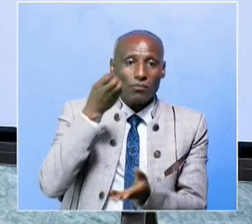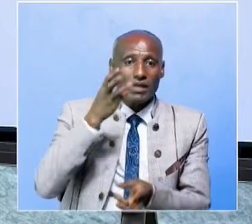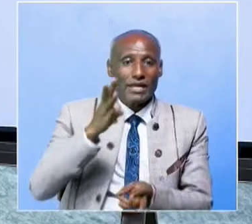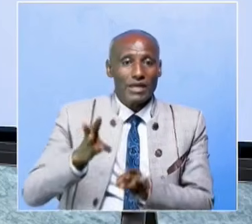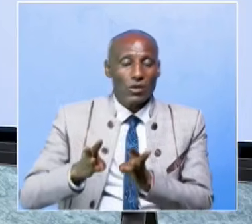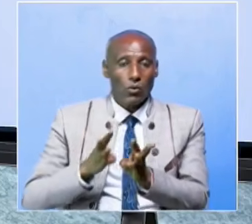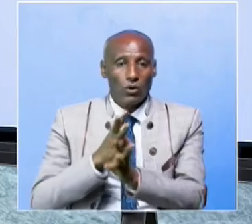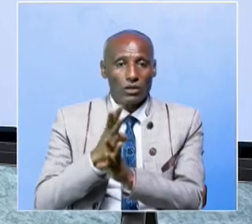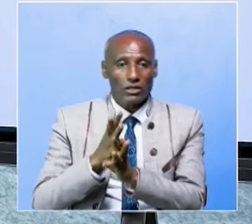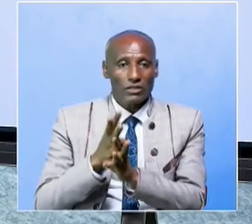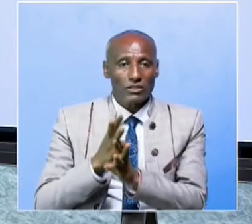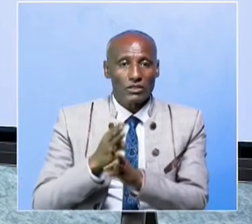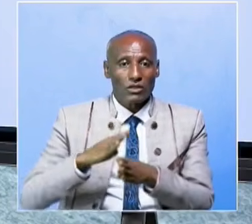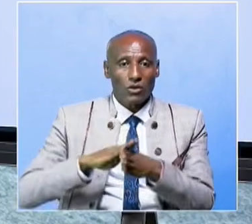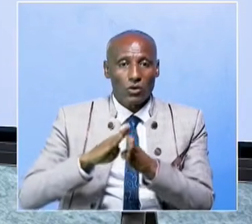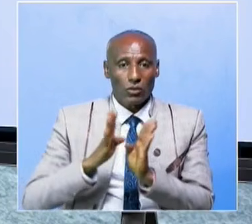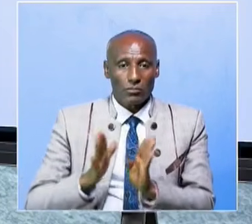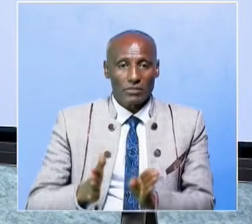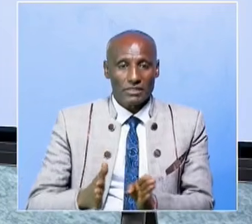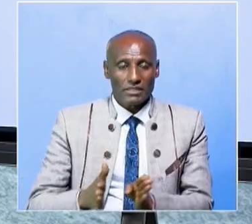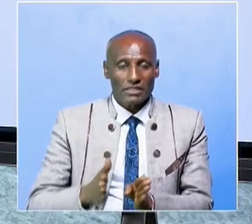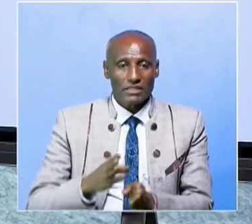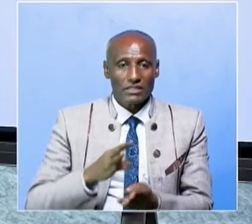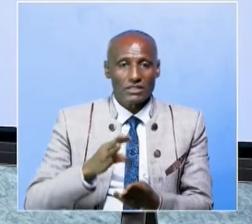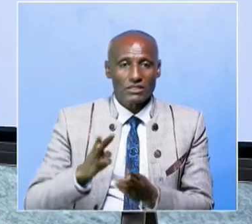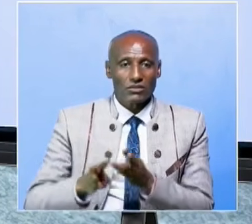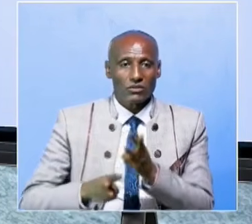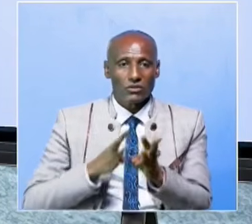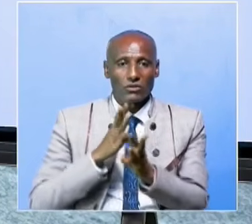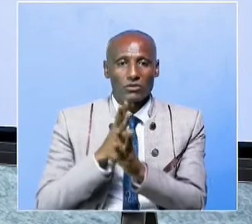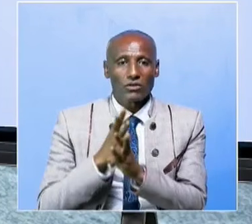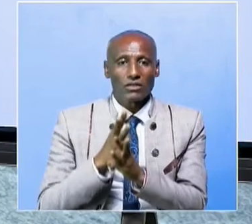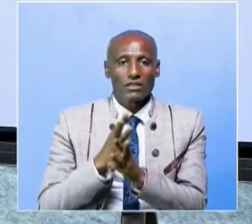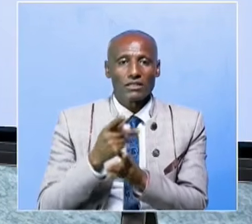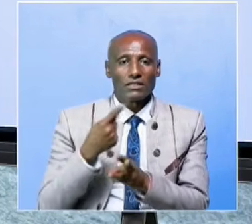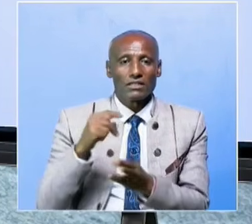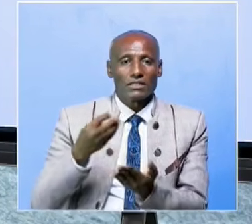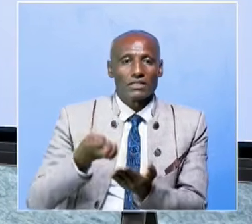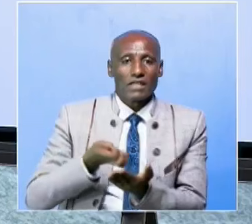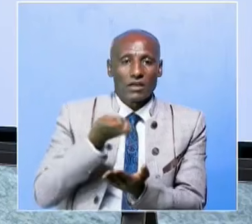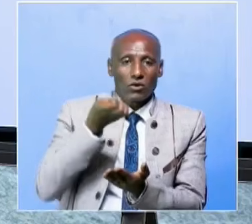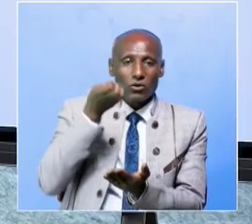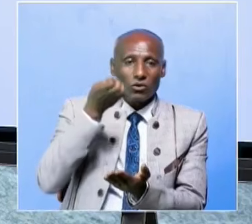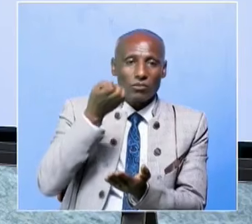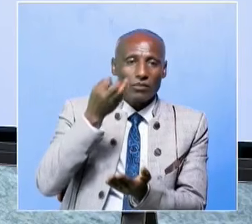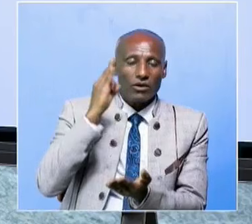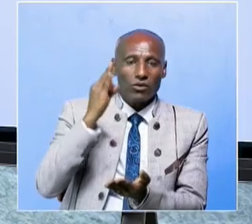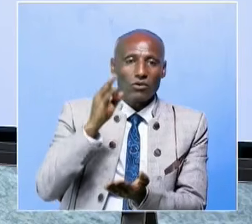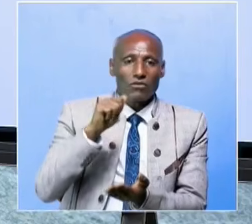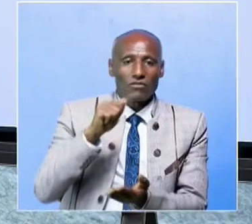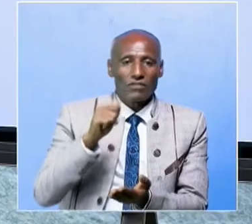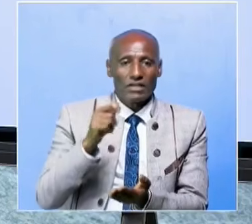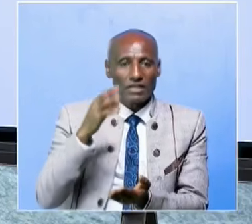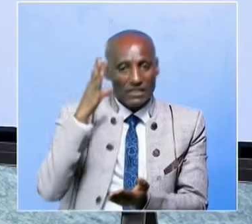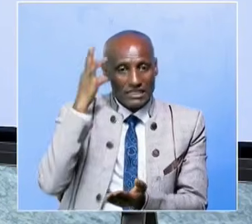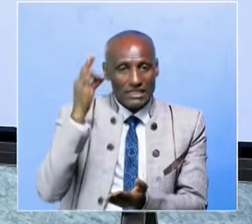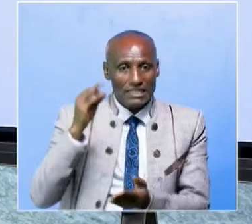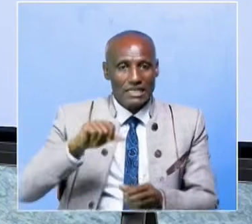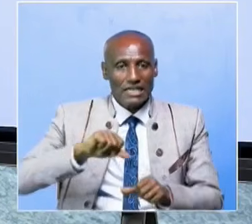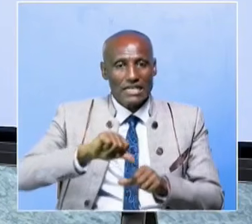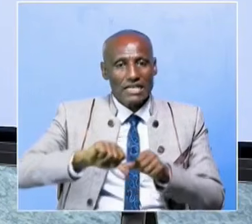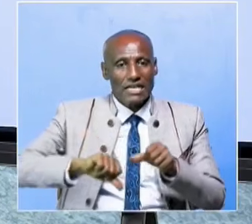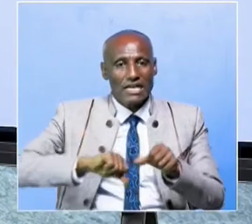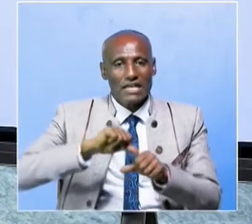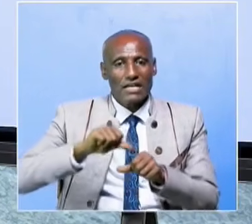They use this word to describe how the economy or the business of a certain area or of a